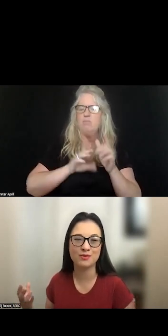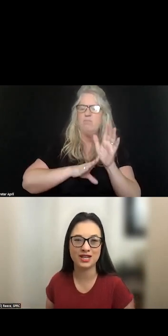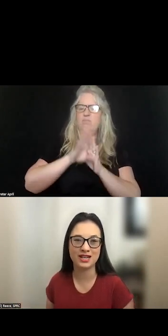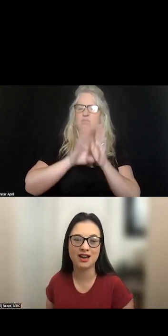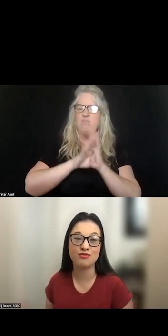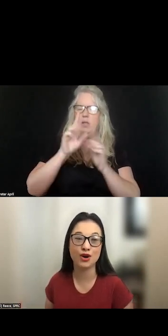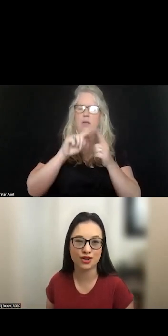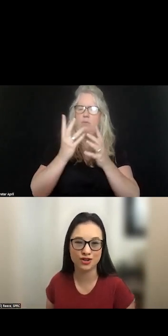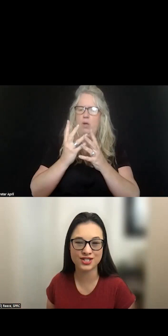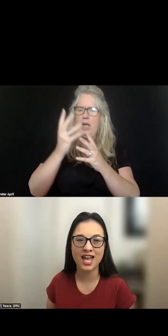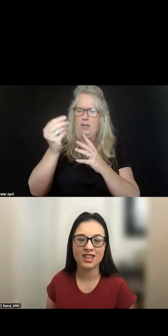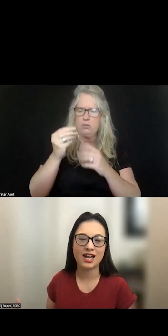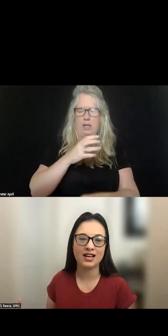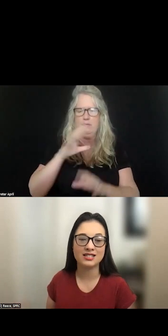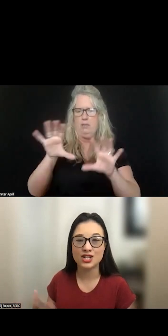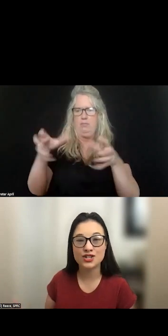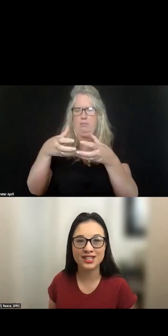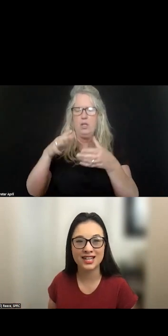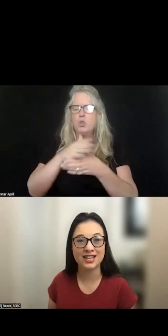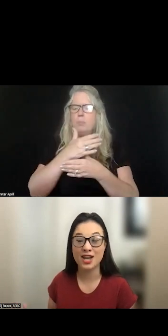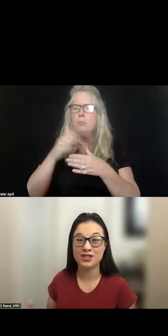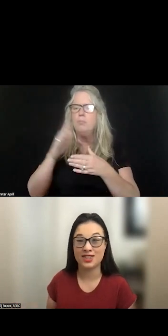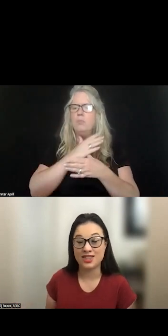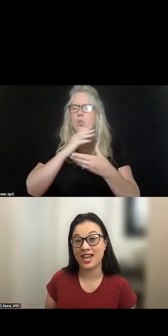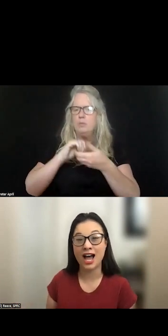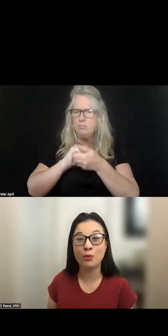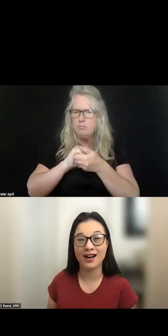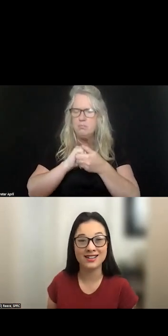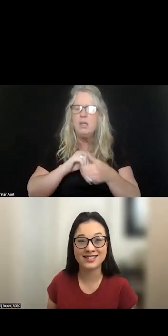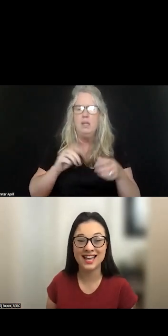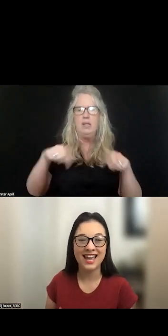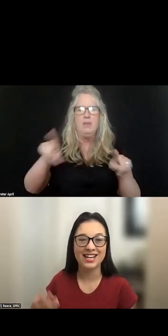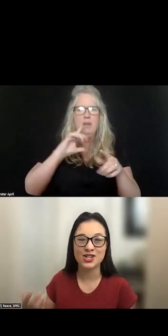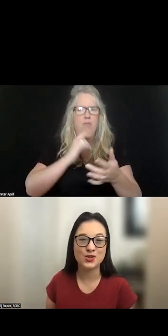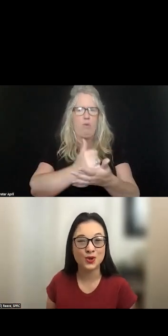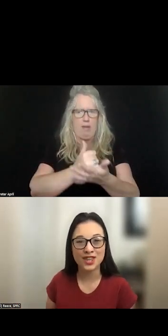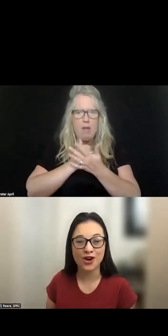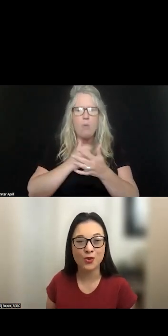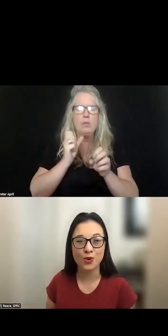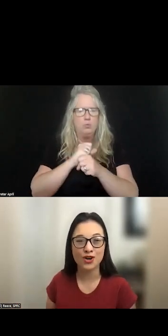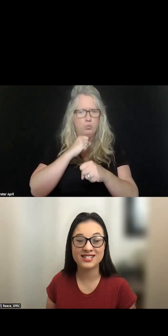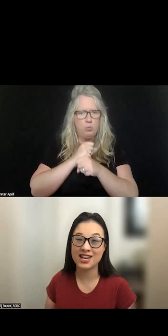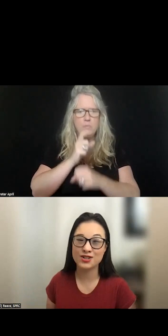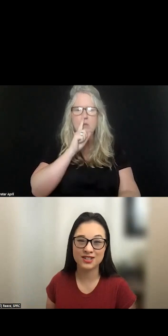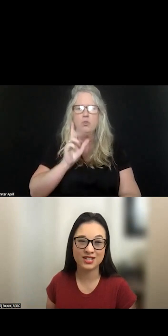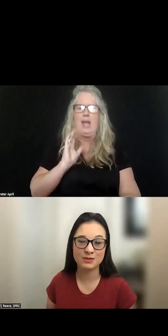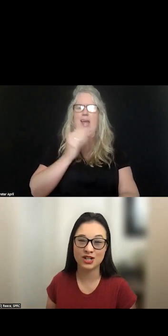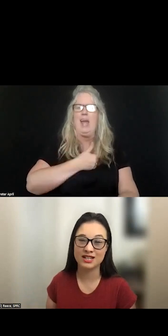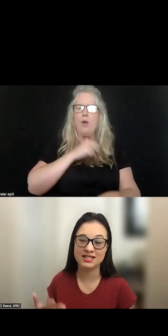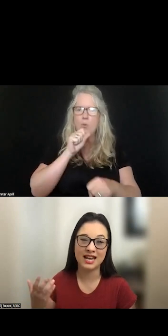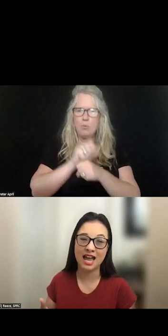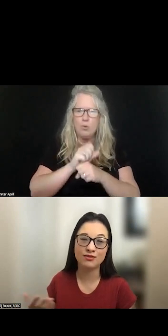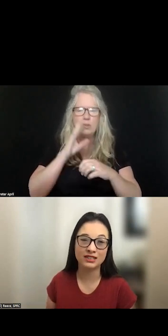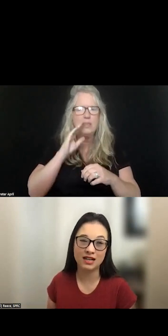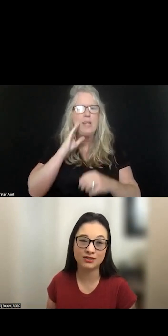external committee of partners that essentially they help us and ensure that our work centers lived